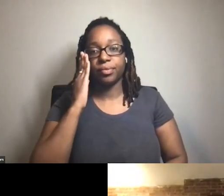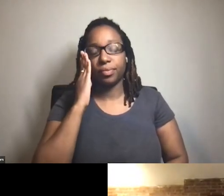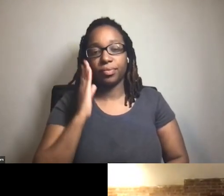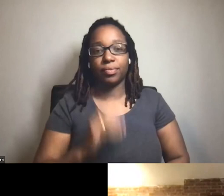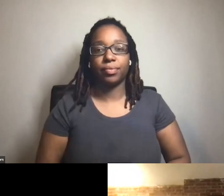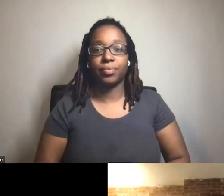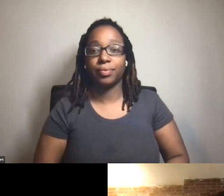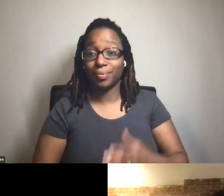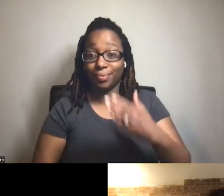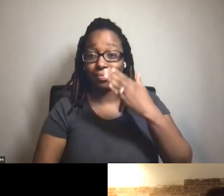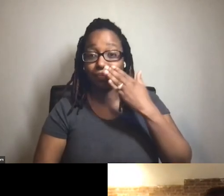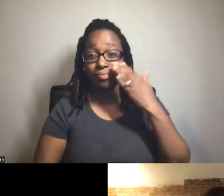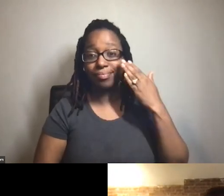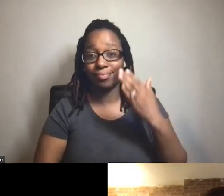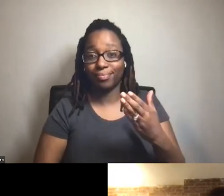Thank you very much.